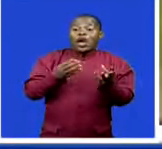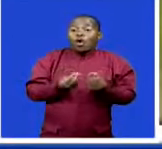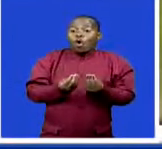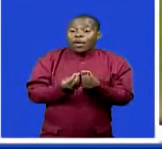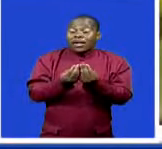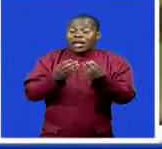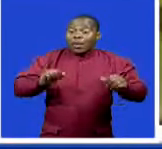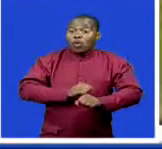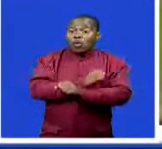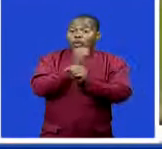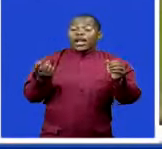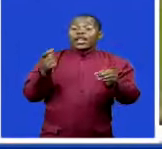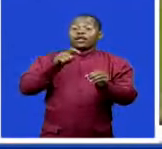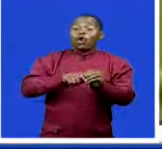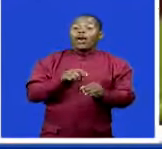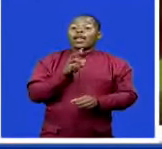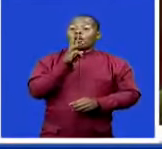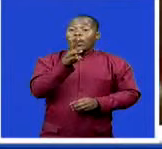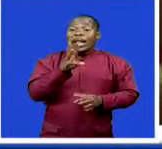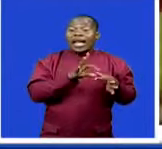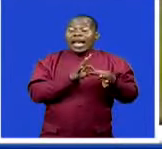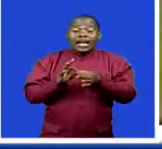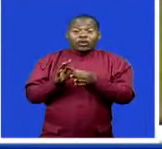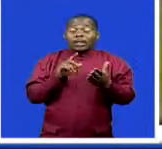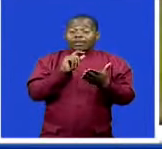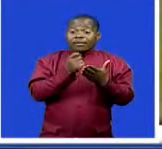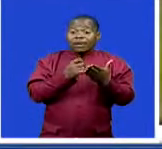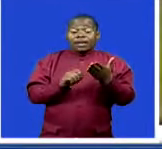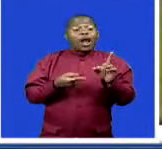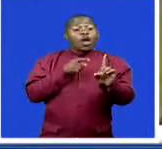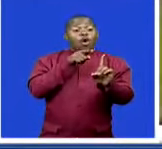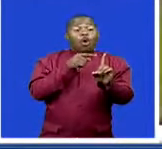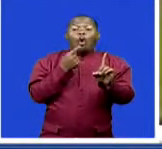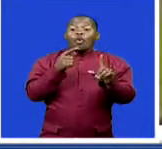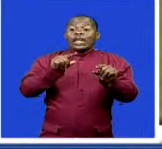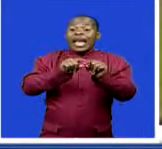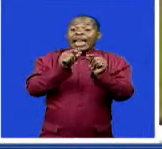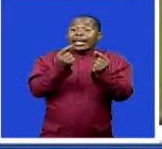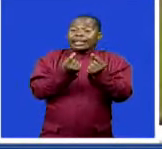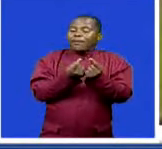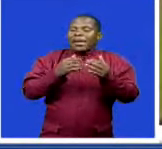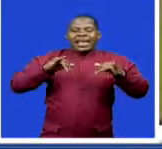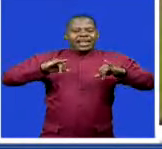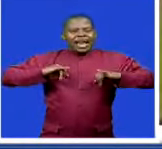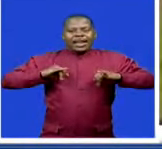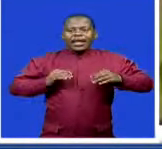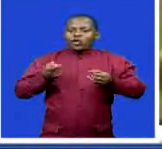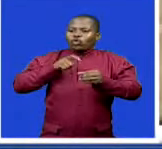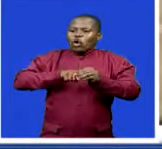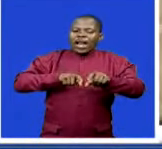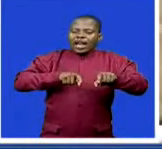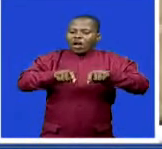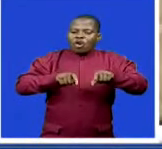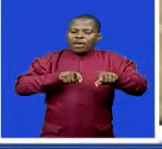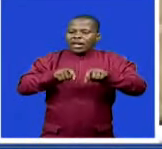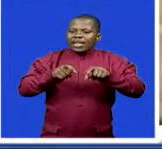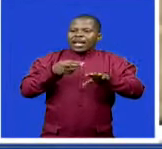Eswatini Cricket Association Secretary Musa Twala says the team is physically and tactically ready to compete.